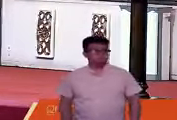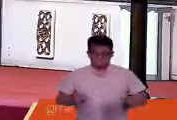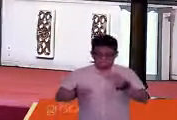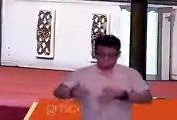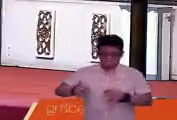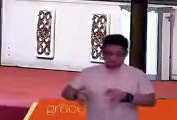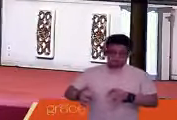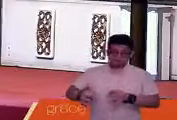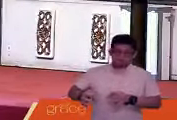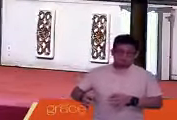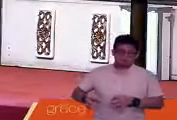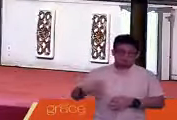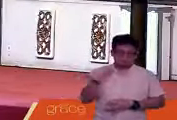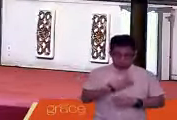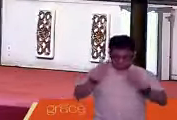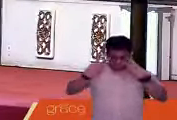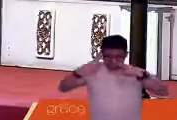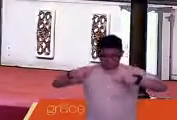If you notice John,